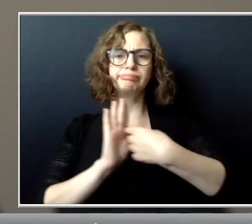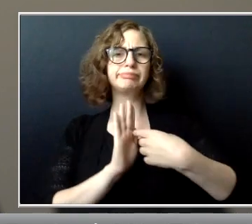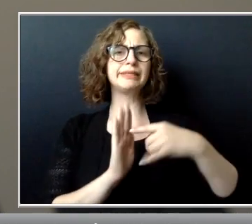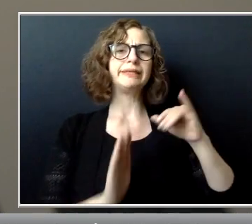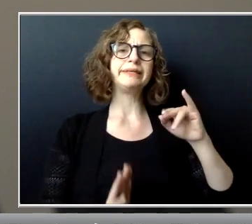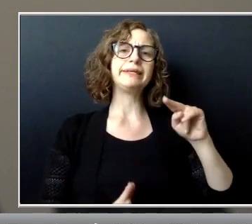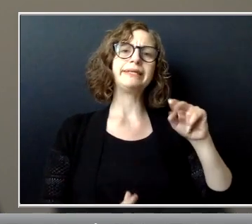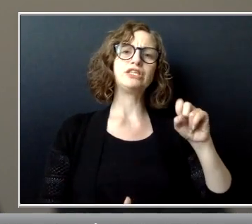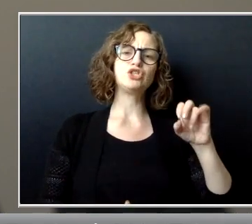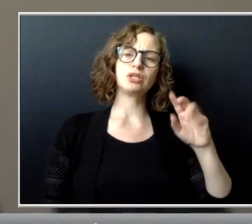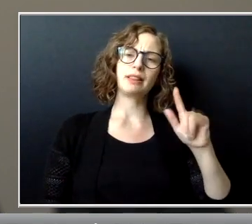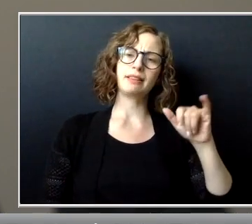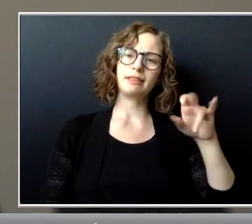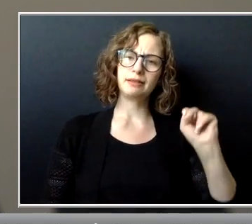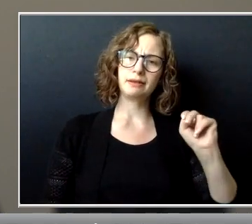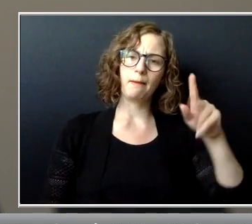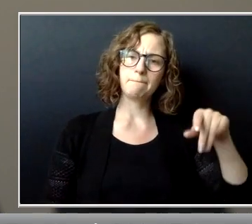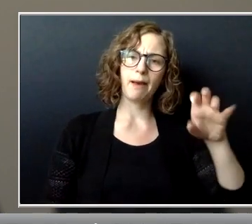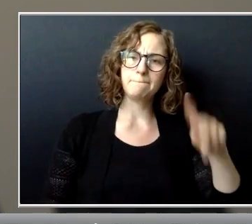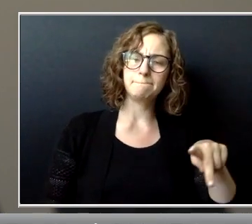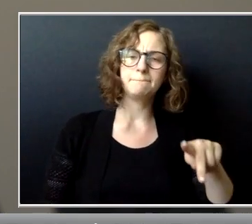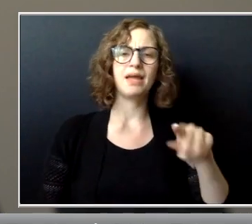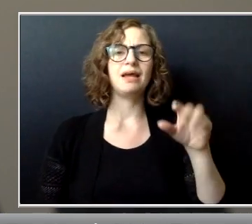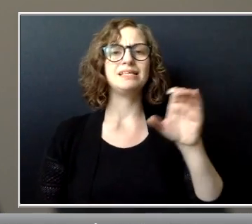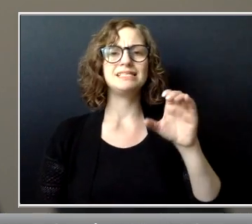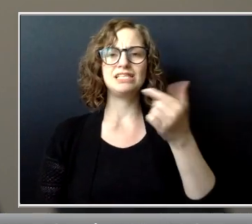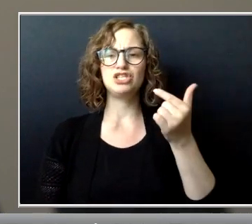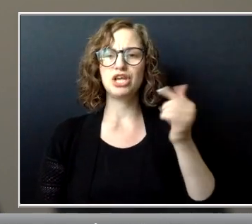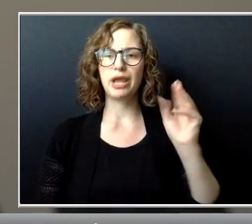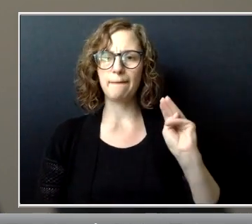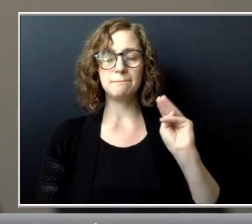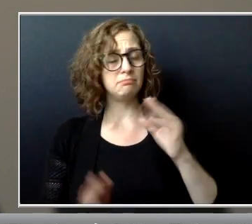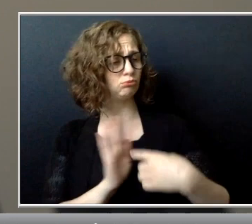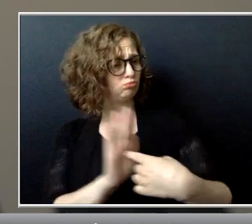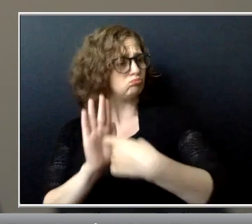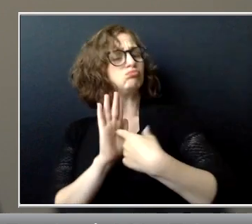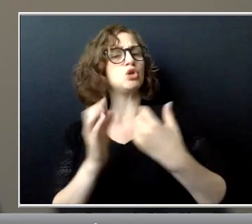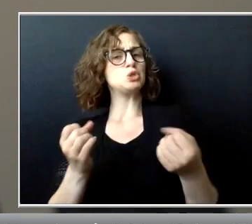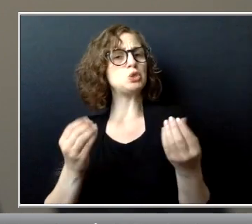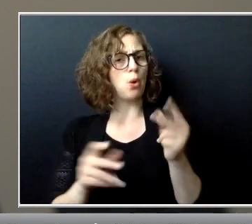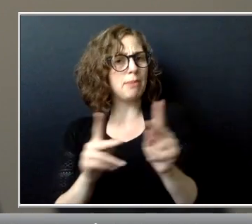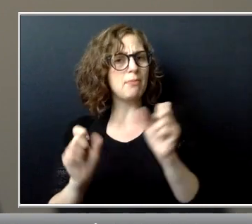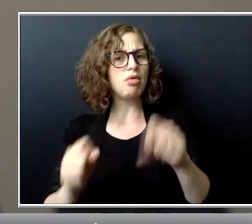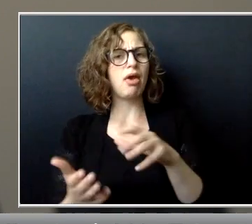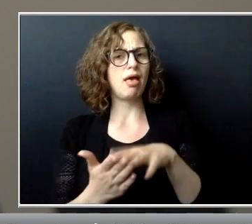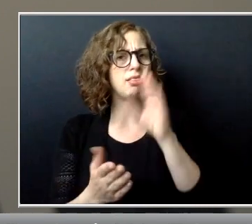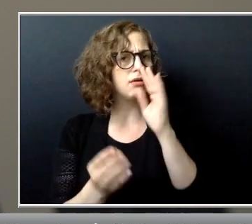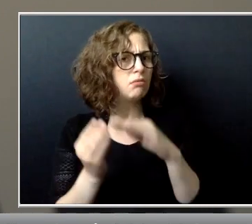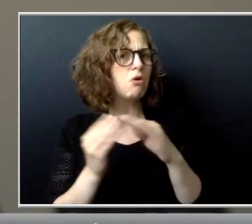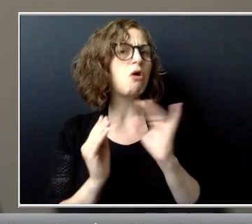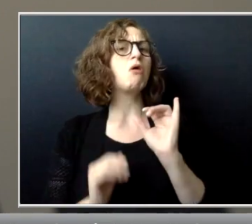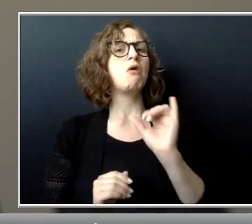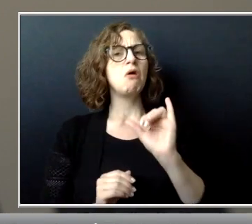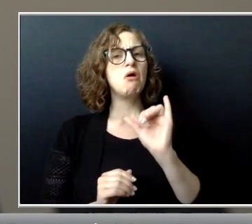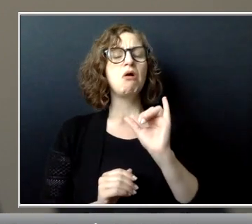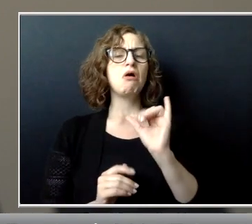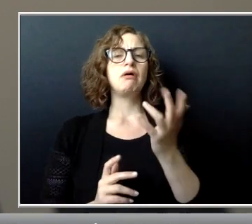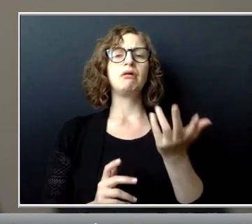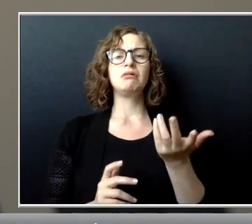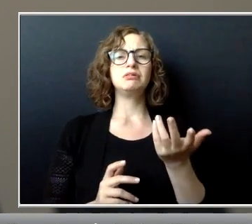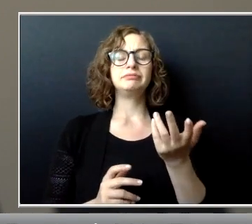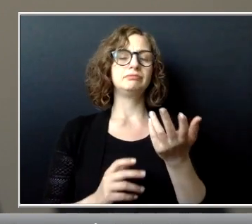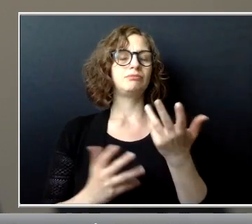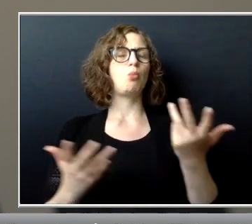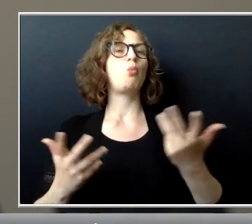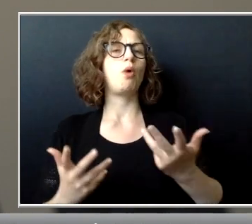it, because I can add to people's knowledge of what diabetes technically, quote unquote, or does not look like.